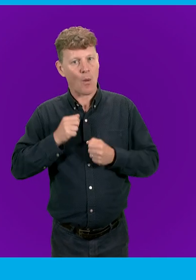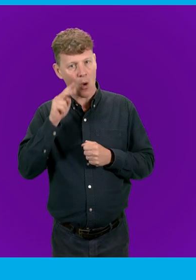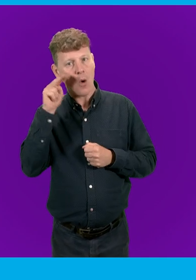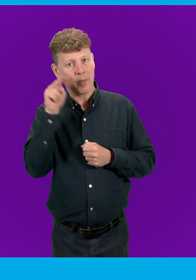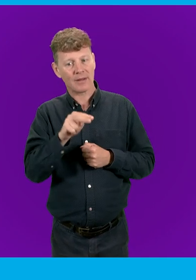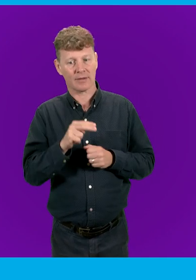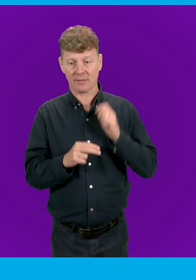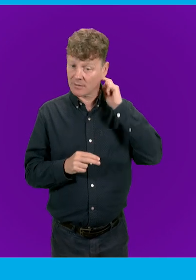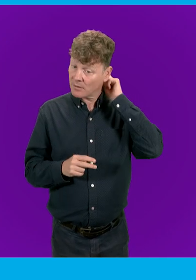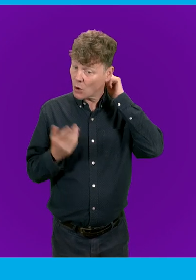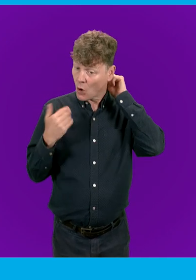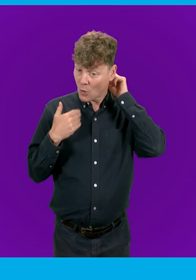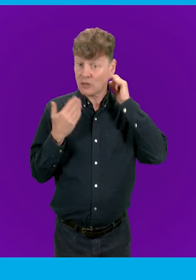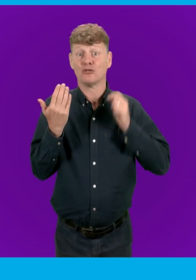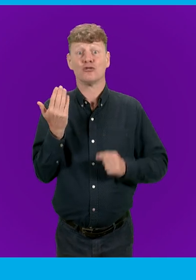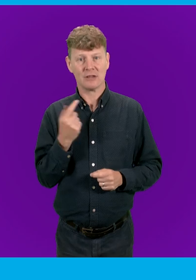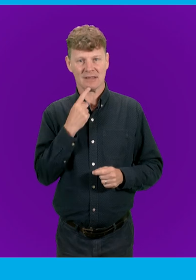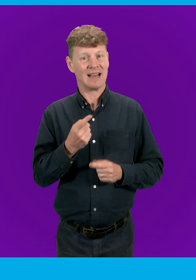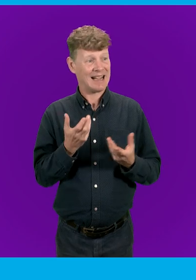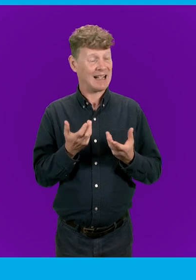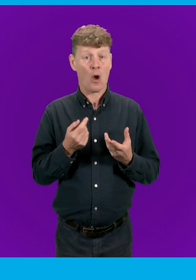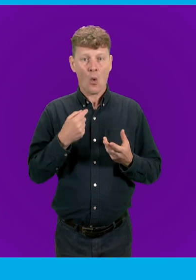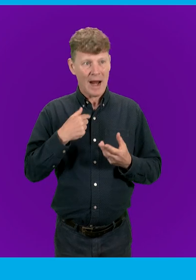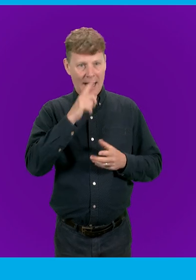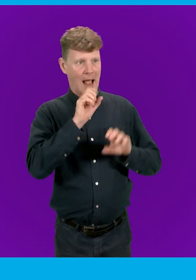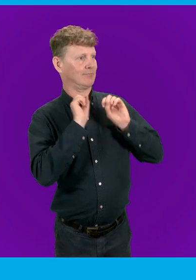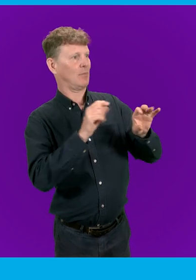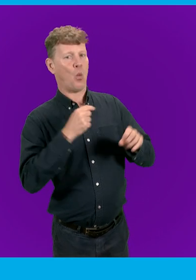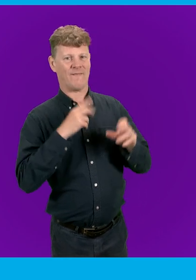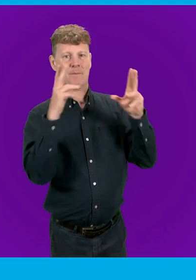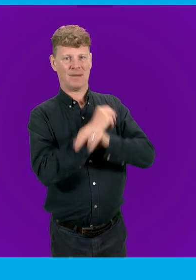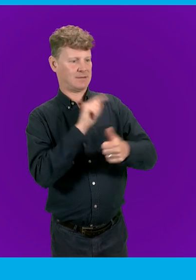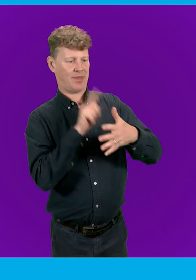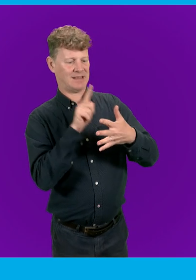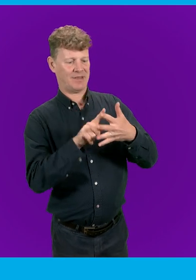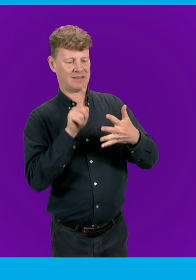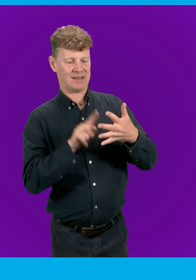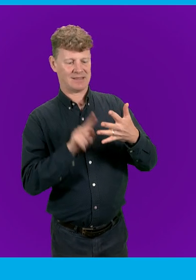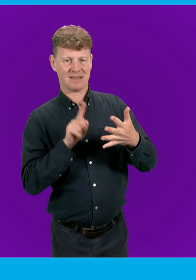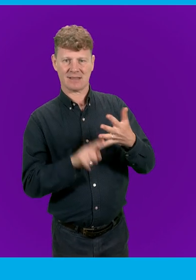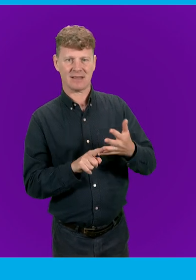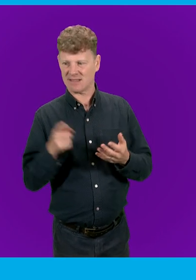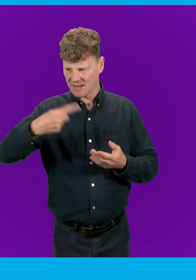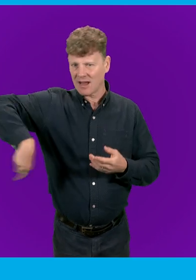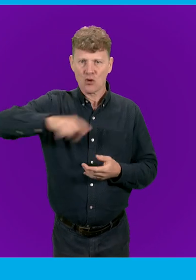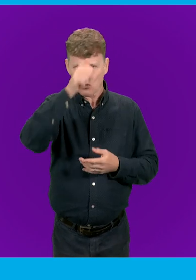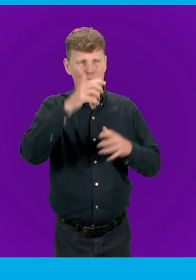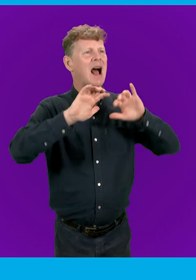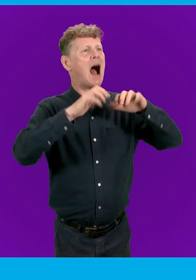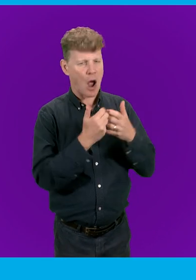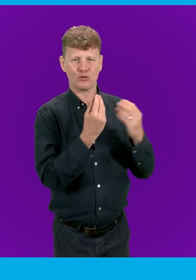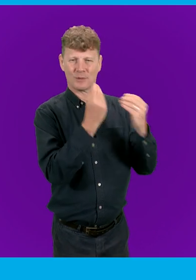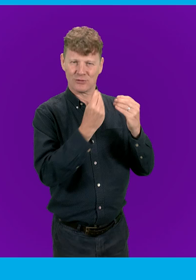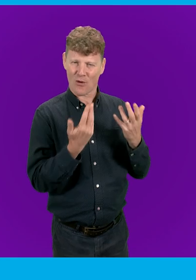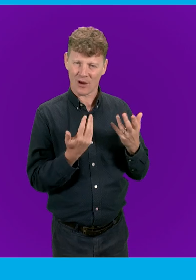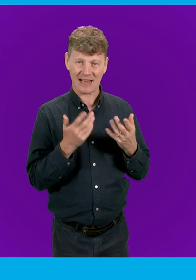obviously we talked about like getting their opinions on things they feel they've missed, but also they will be the ones who know how they can be taught, so